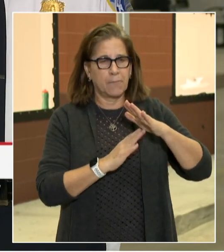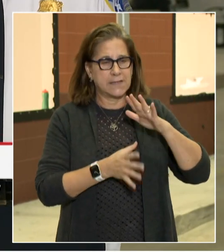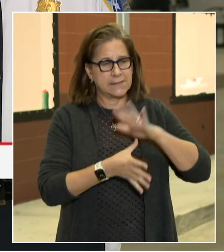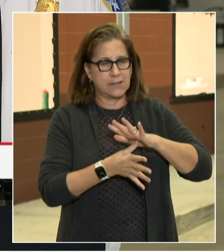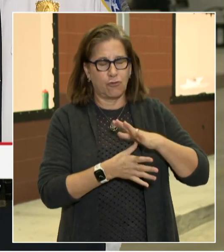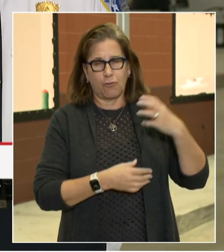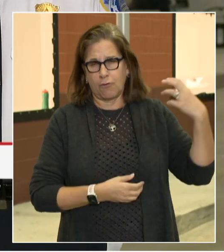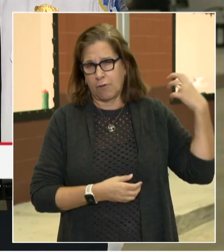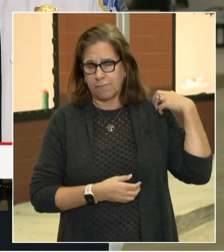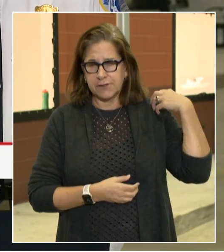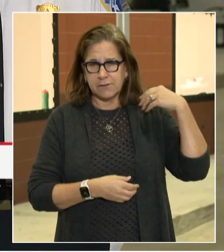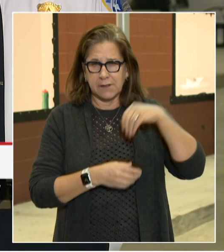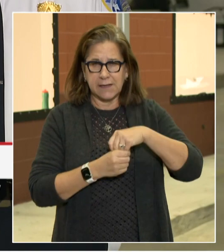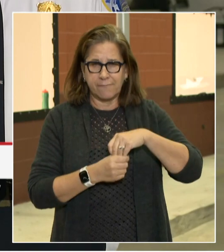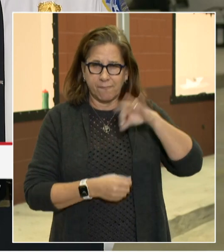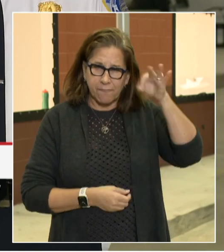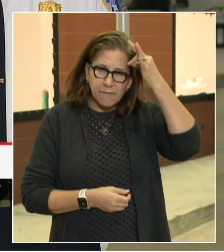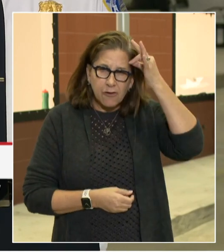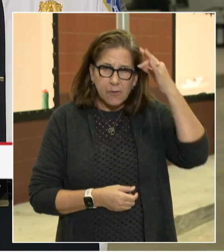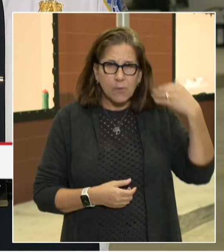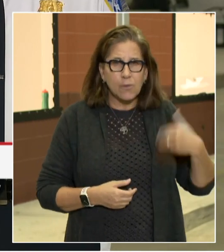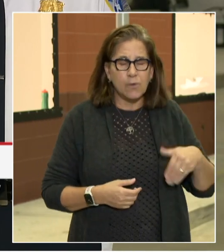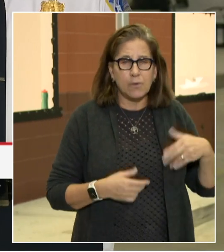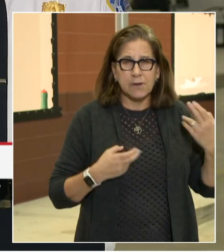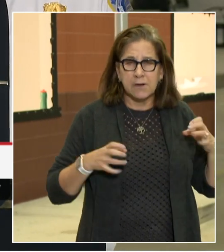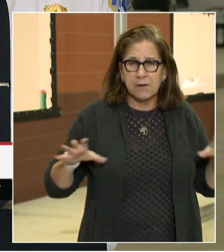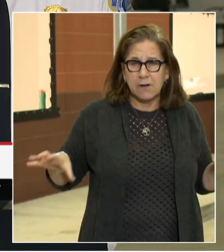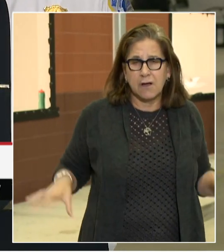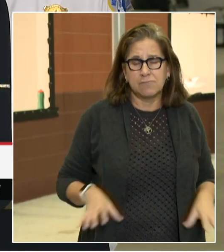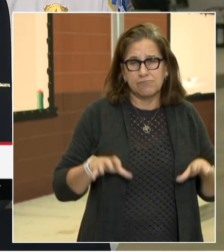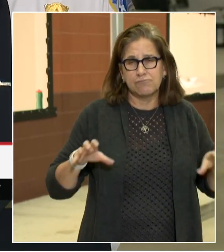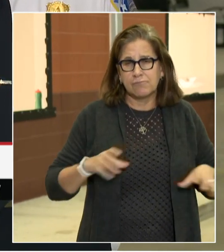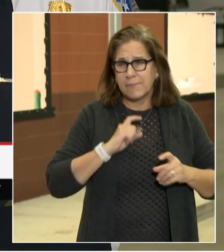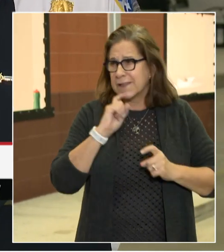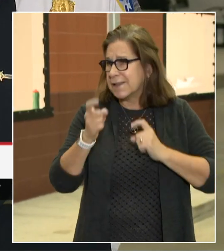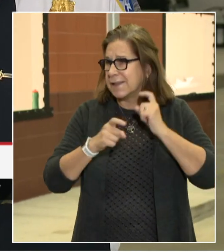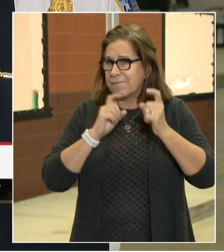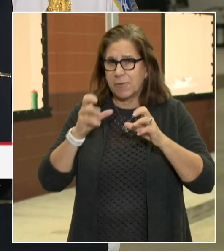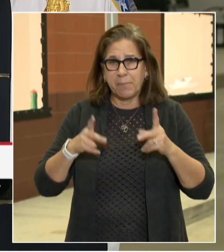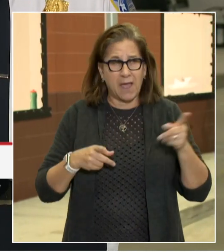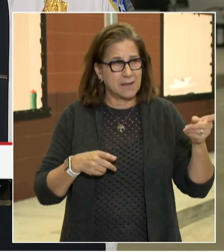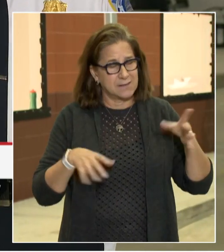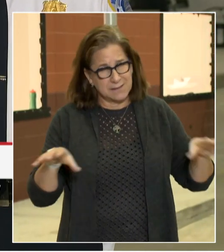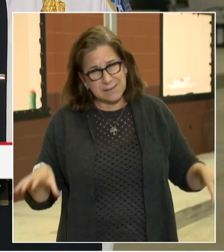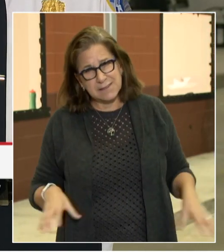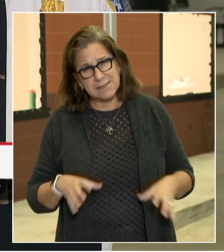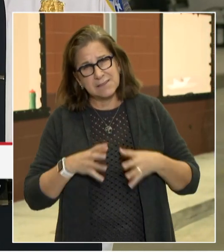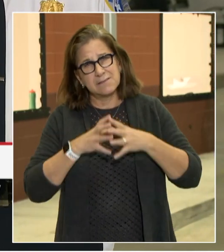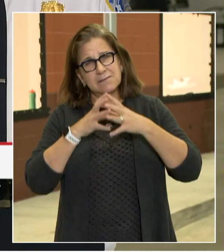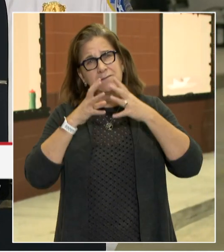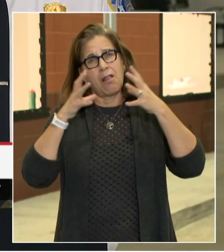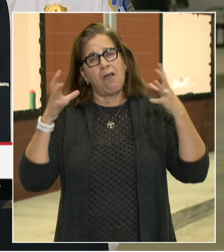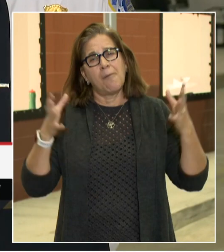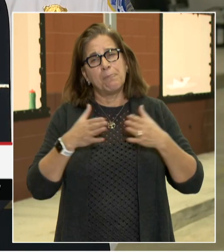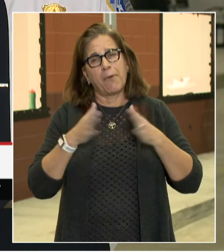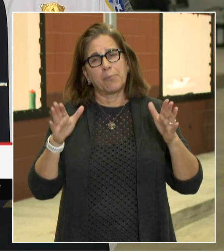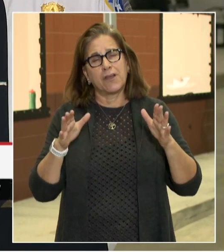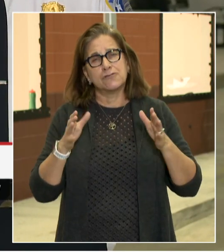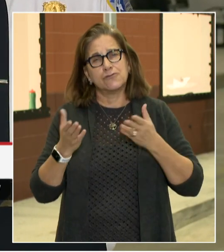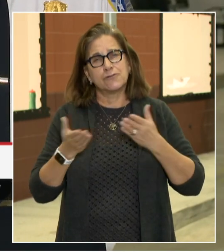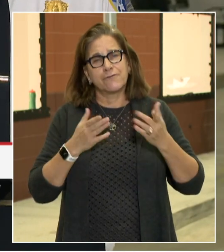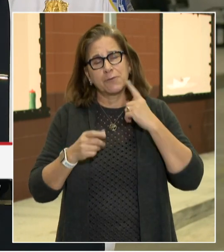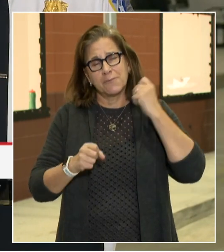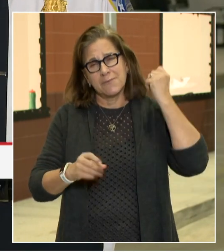giving back even after his public service was over. It's also a reminder to us that the scourge